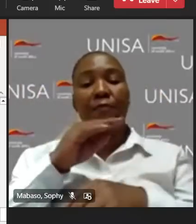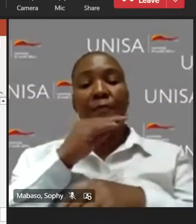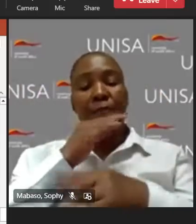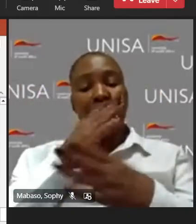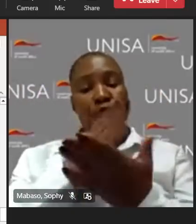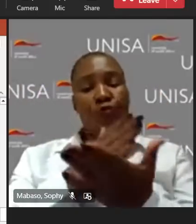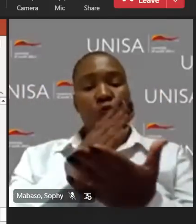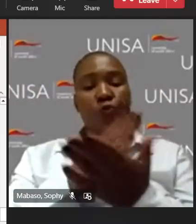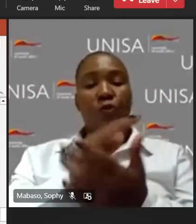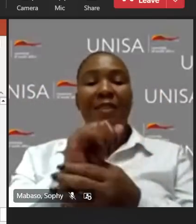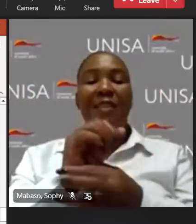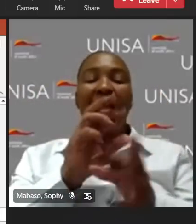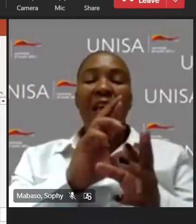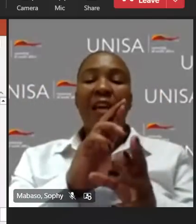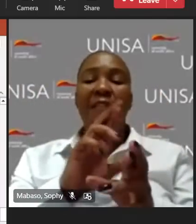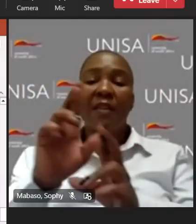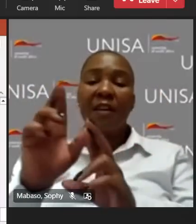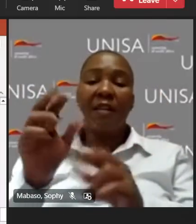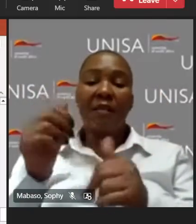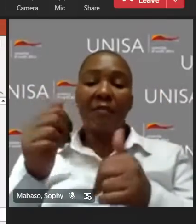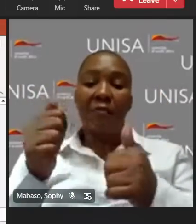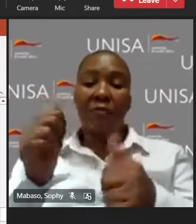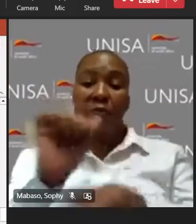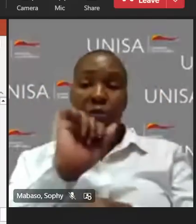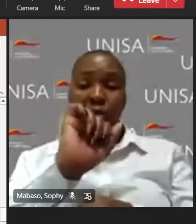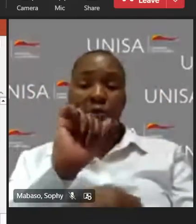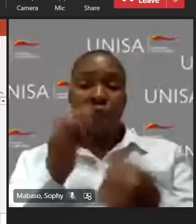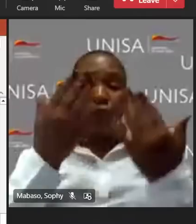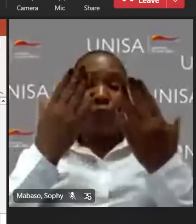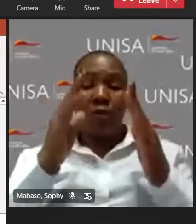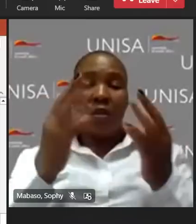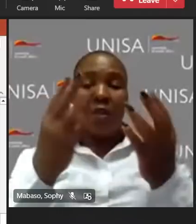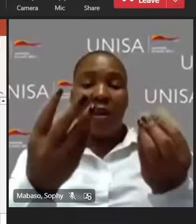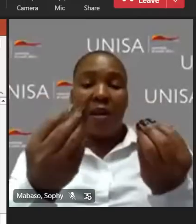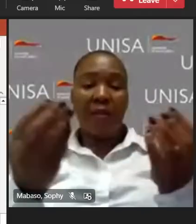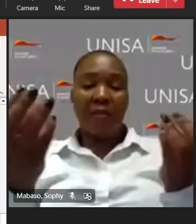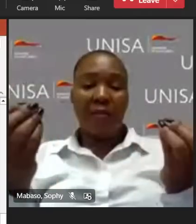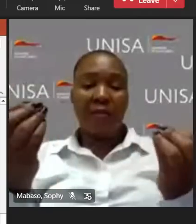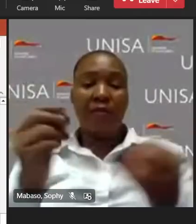correctly entered. For those